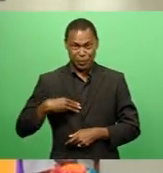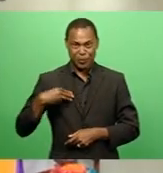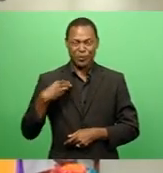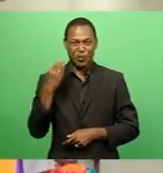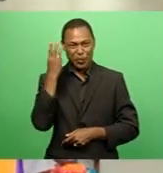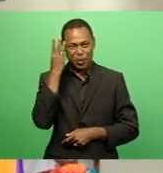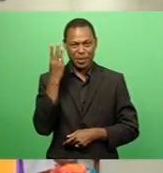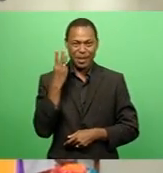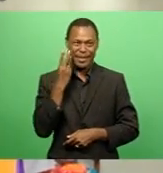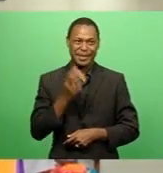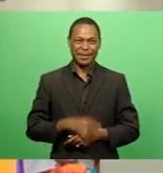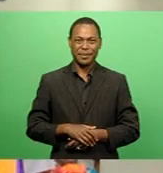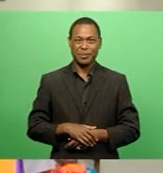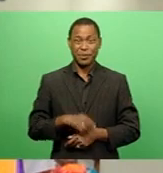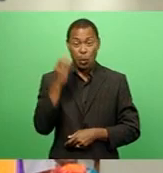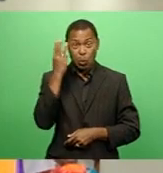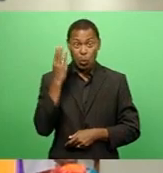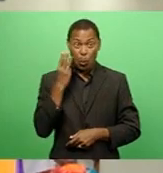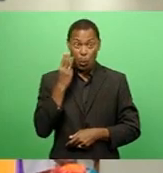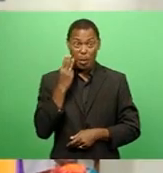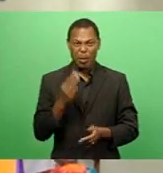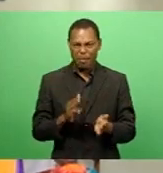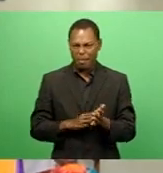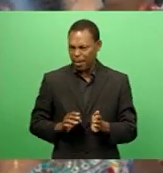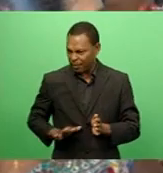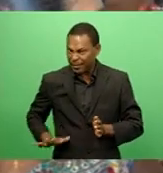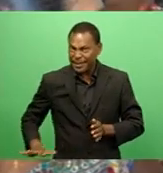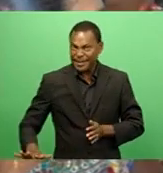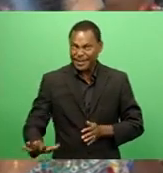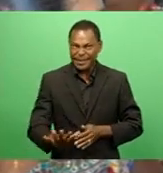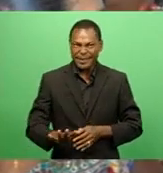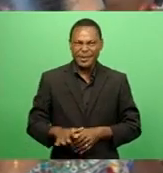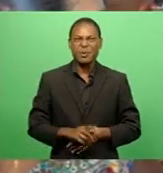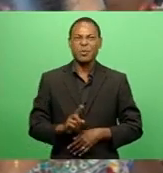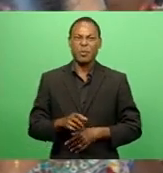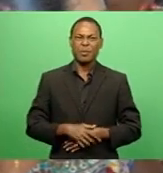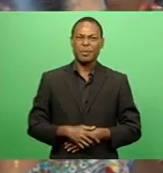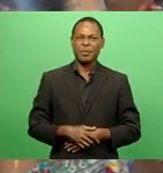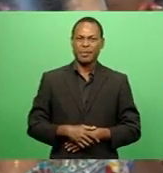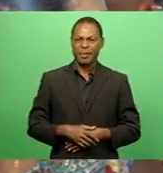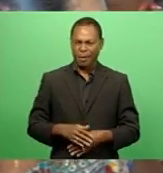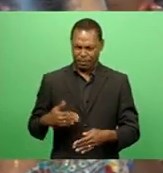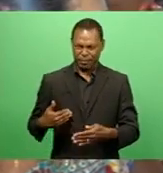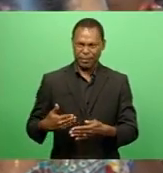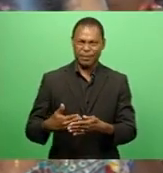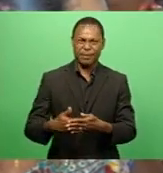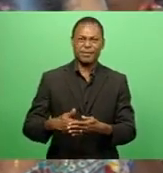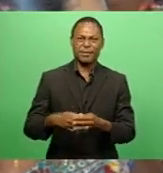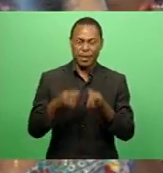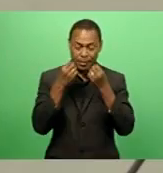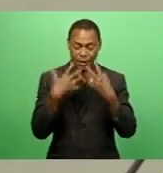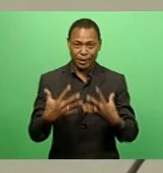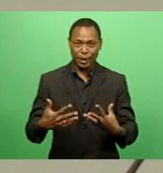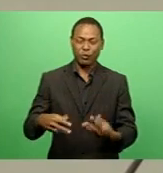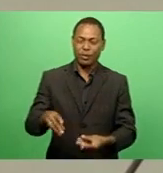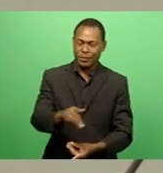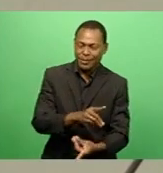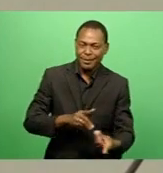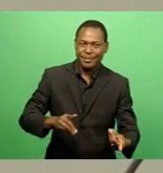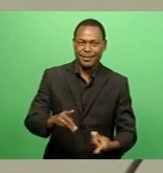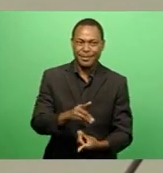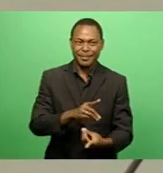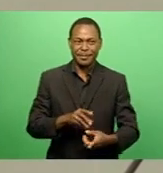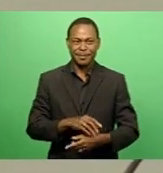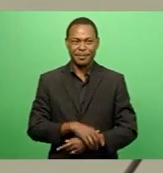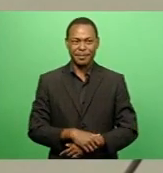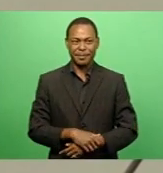of Maduata have been highly praised for their resilience following the recent string of natural disasters. You have